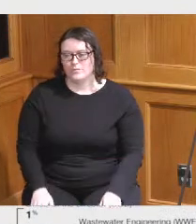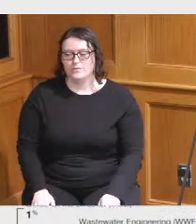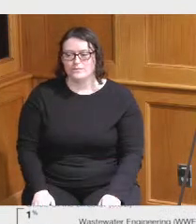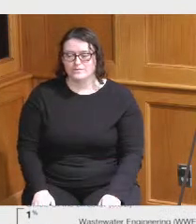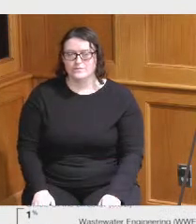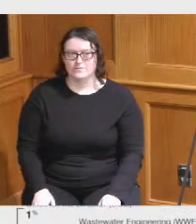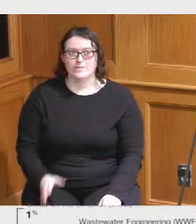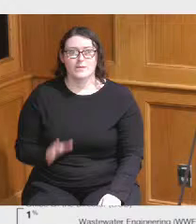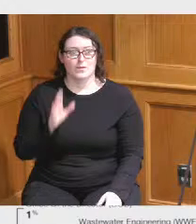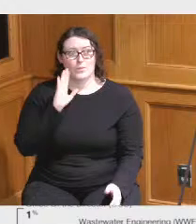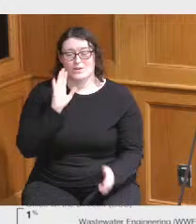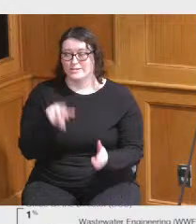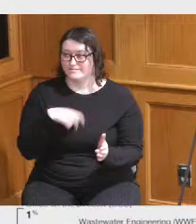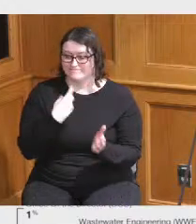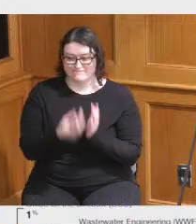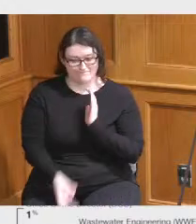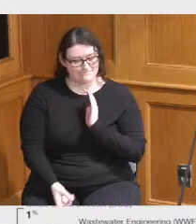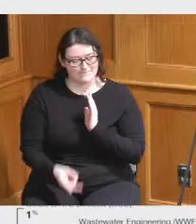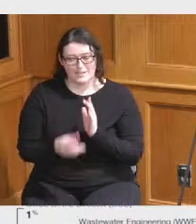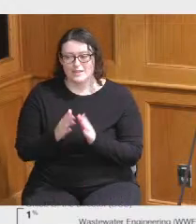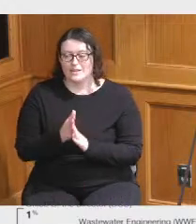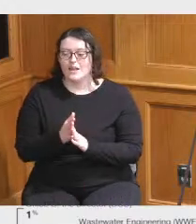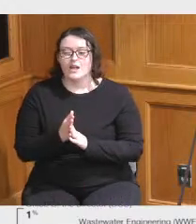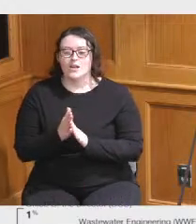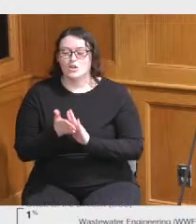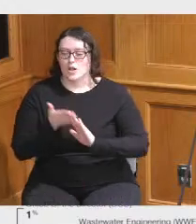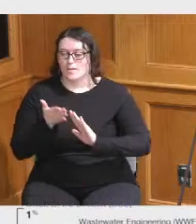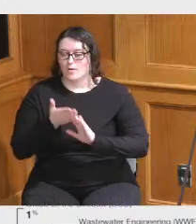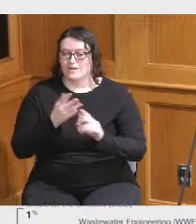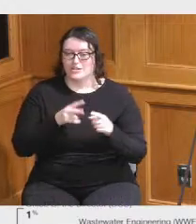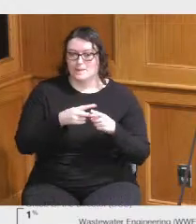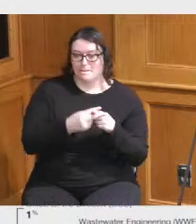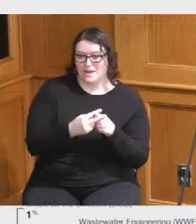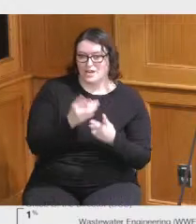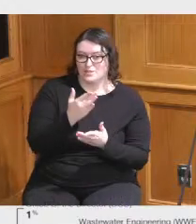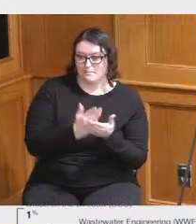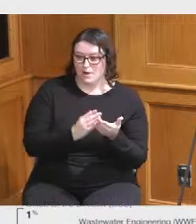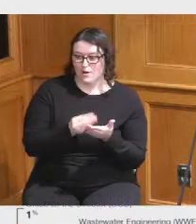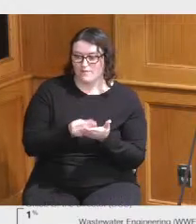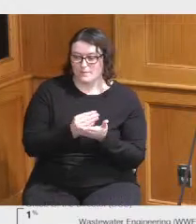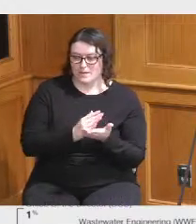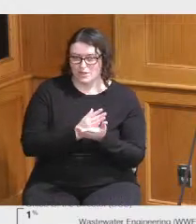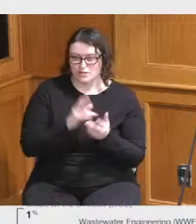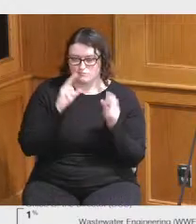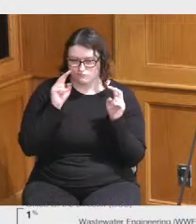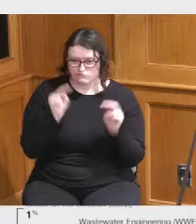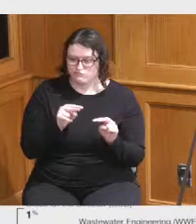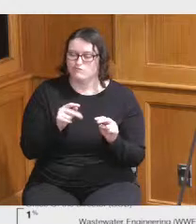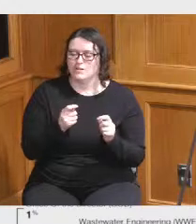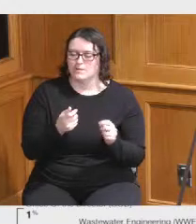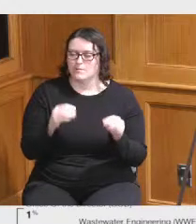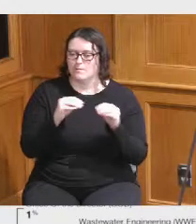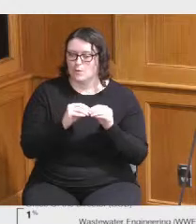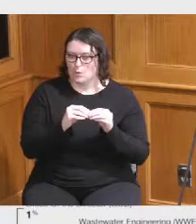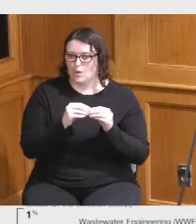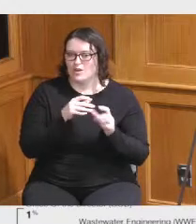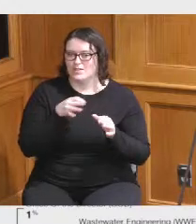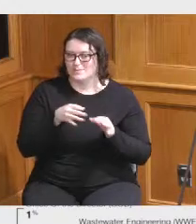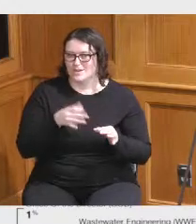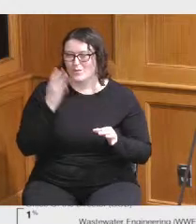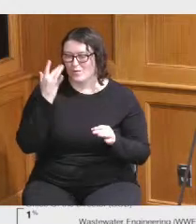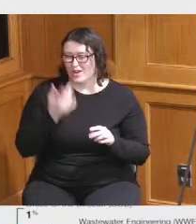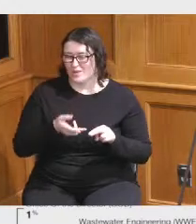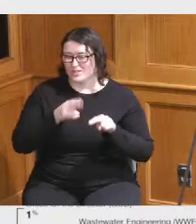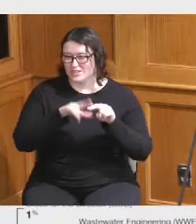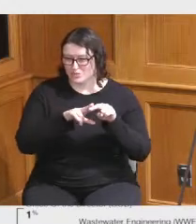So I'm going to dive into the operation and maintenance portion of our budget a little closer and explain the increases that